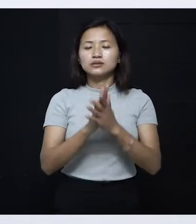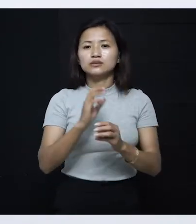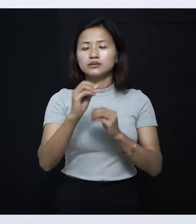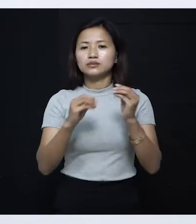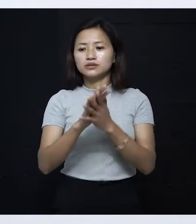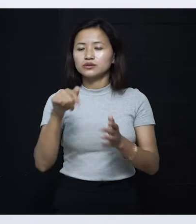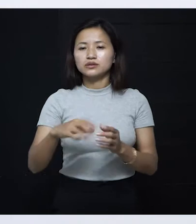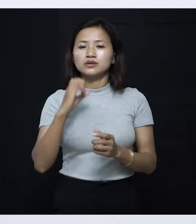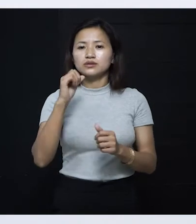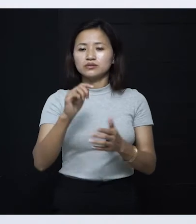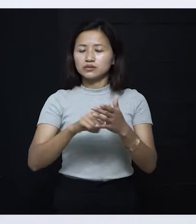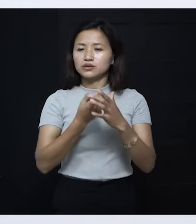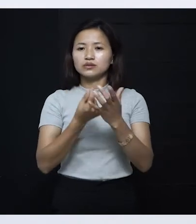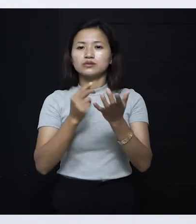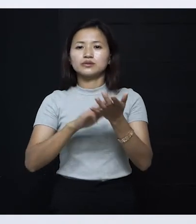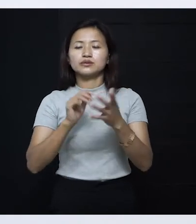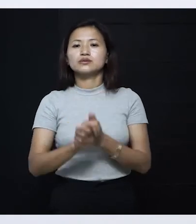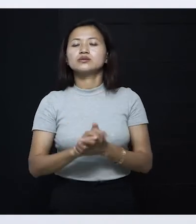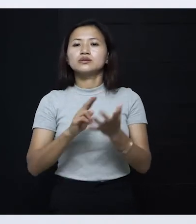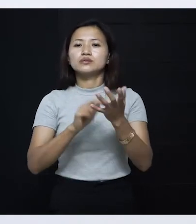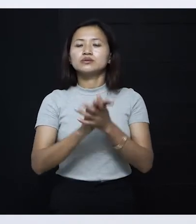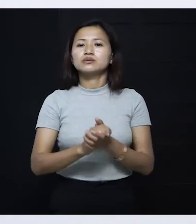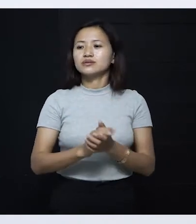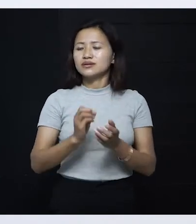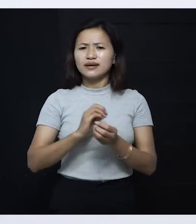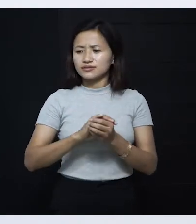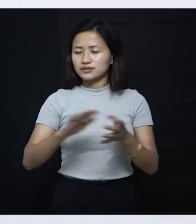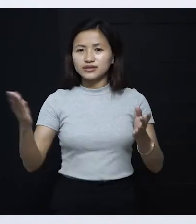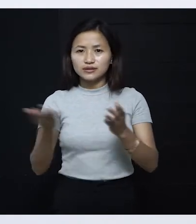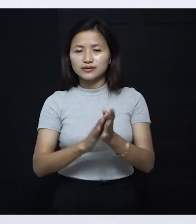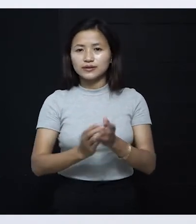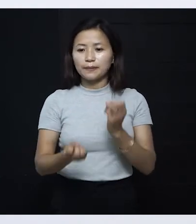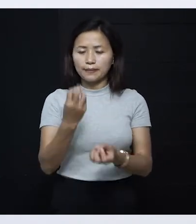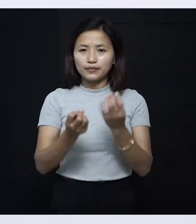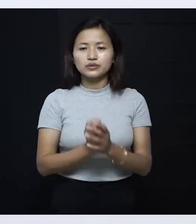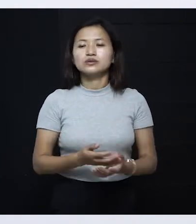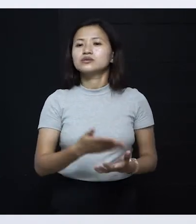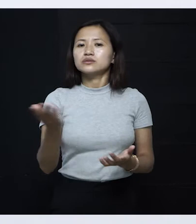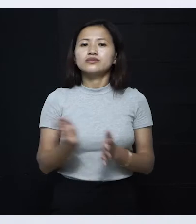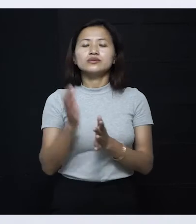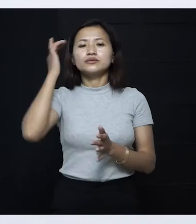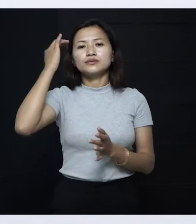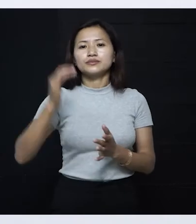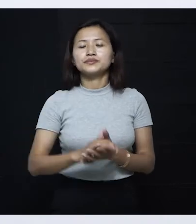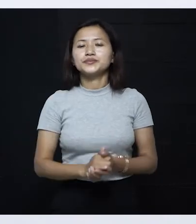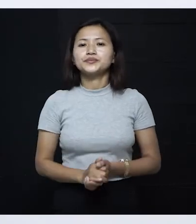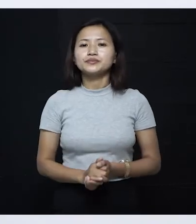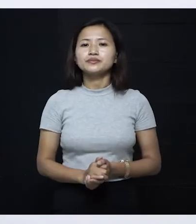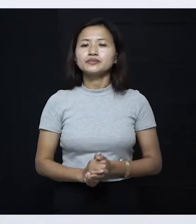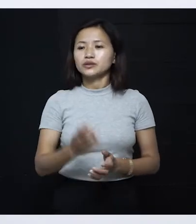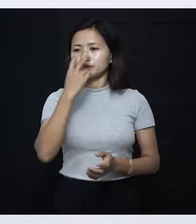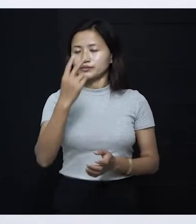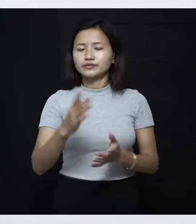Jum cultivation, when we say slash and burn, okay, from there itself, you will know, because many of you, you